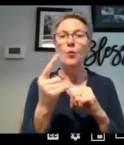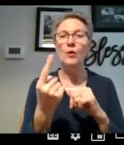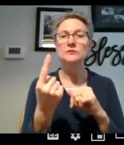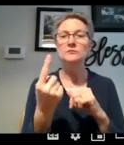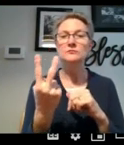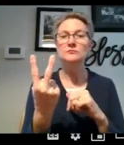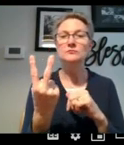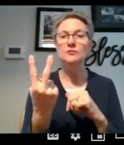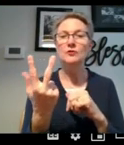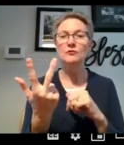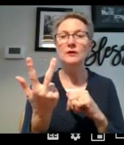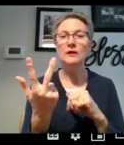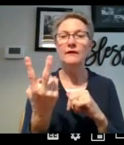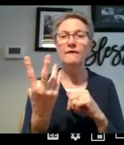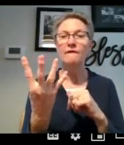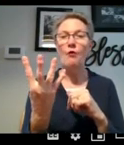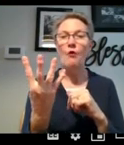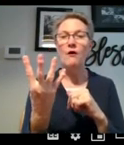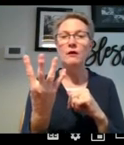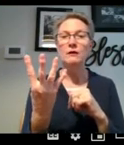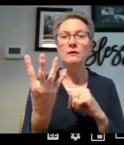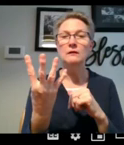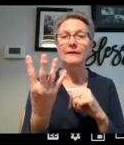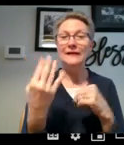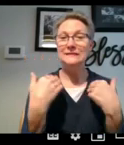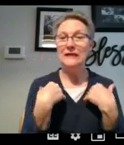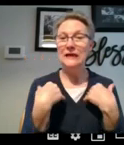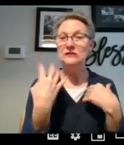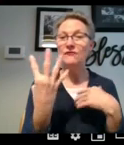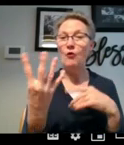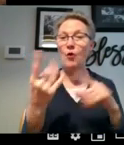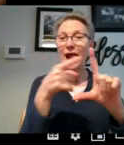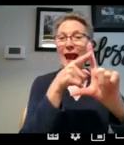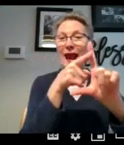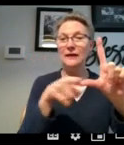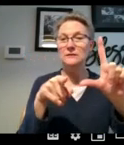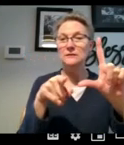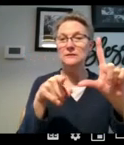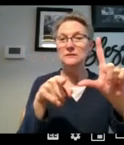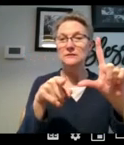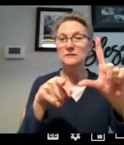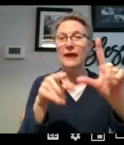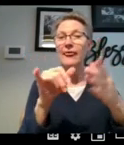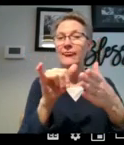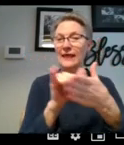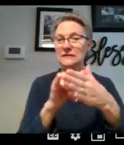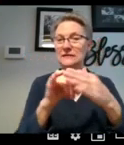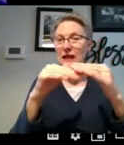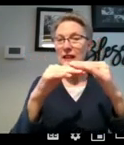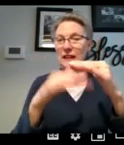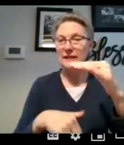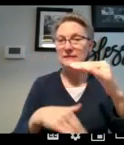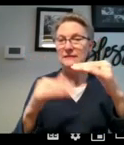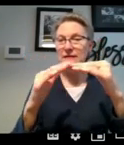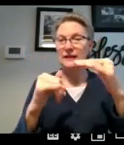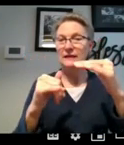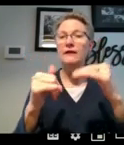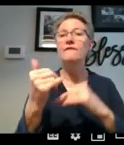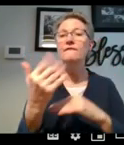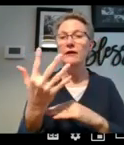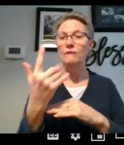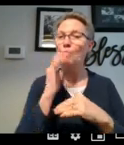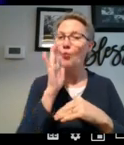1, 2, 3, 4. This has 4 angles. That is fewer than 5, so I will